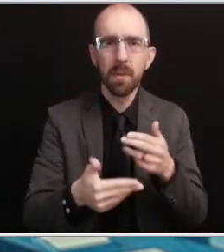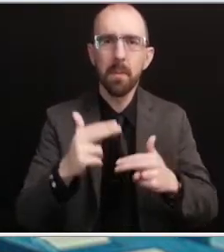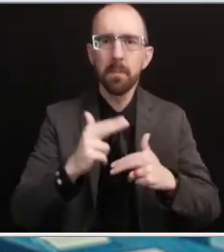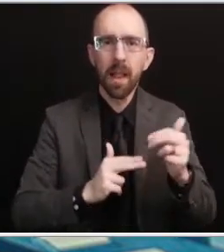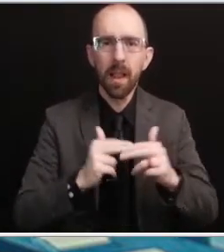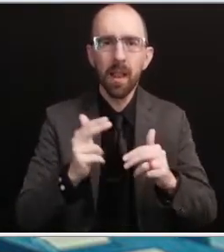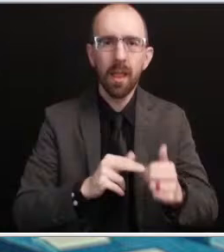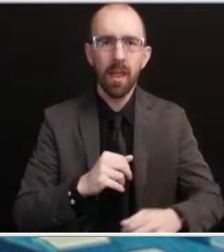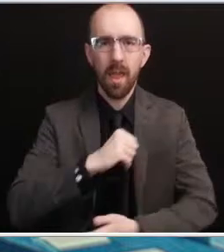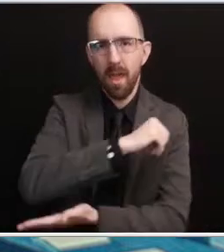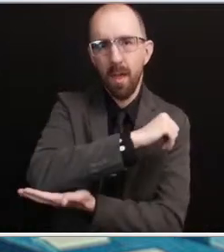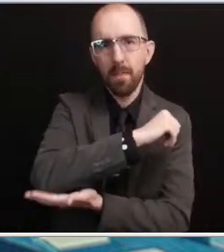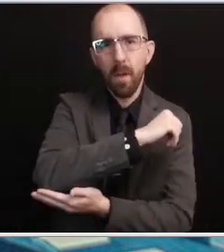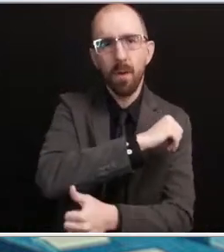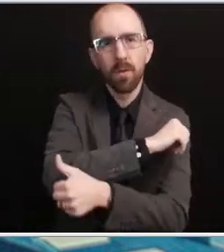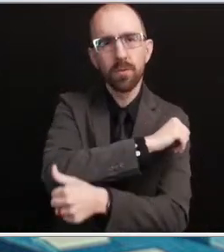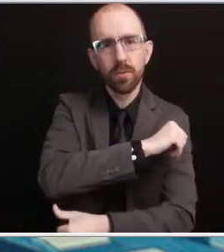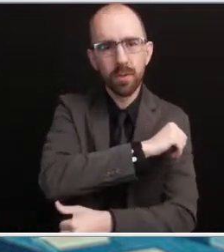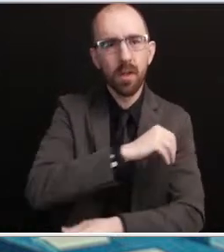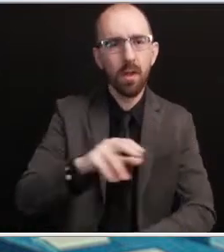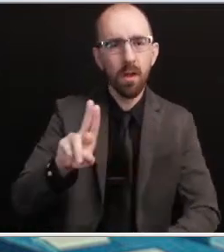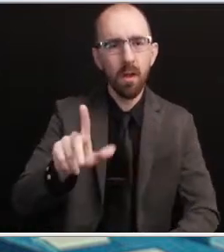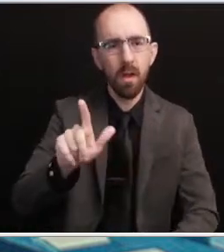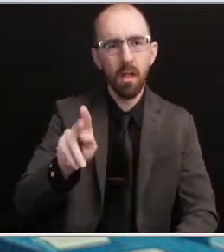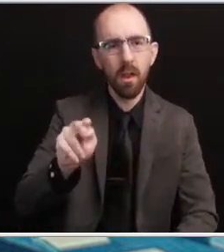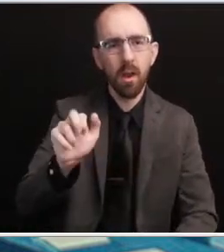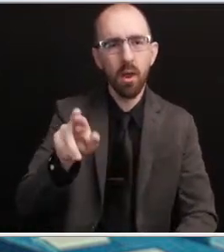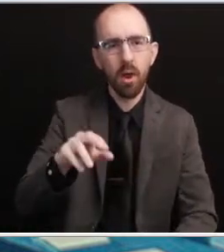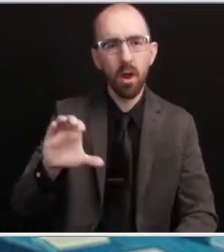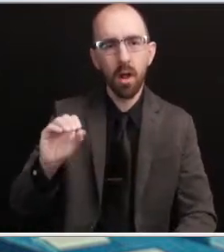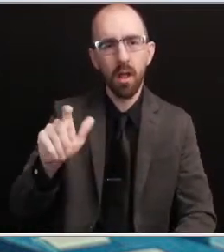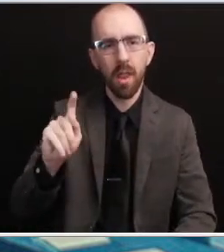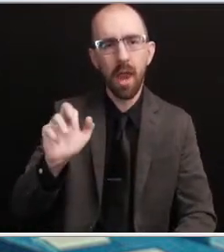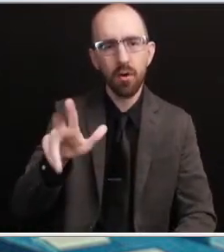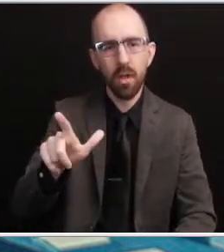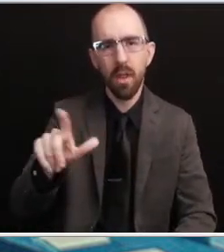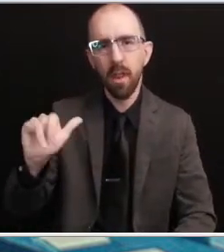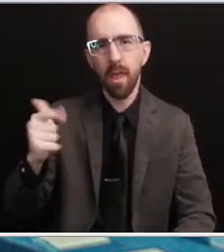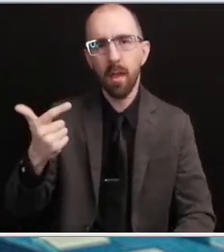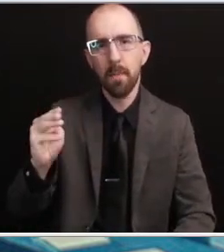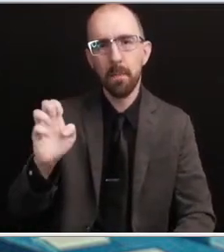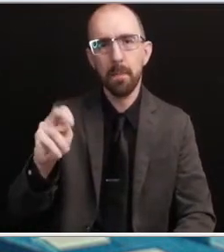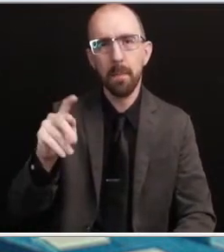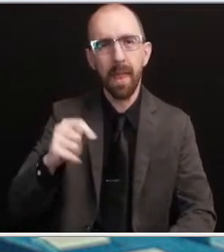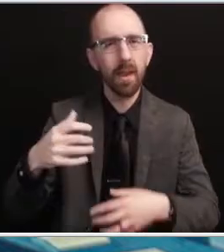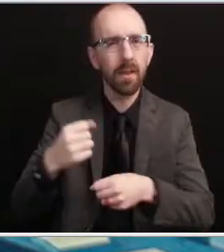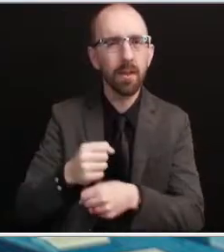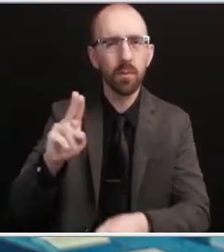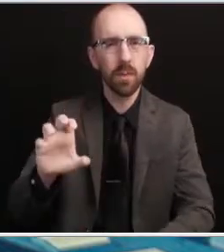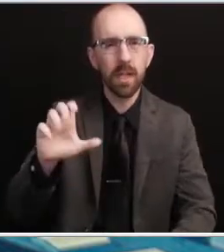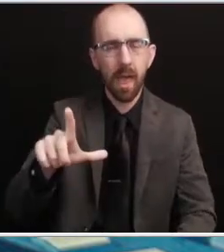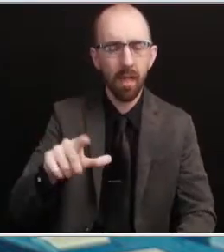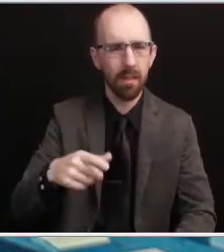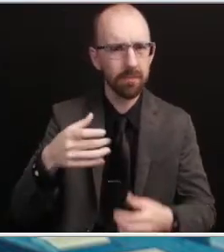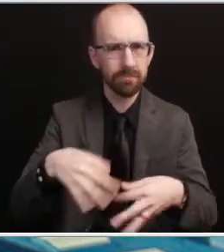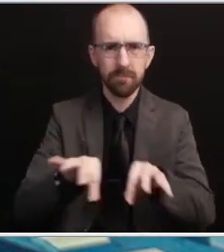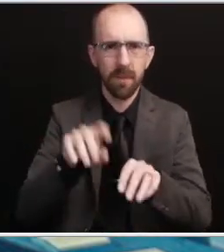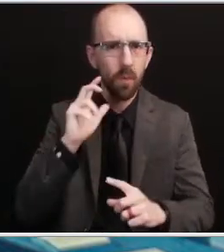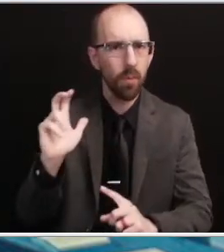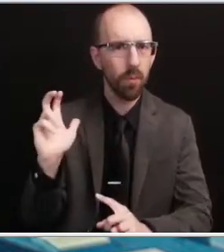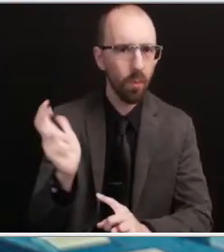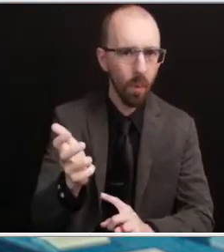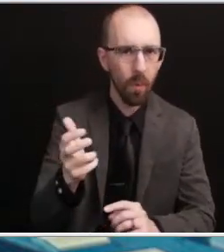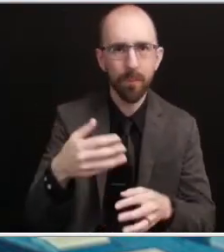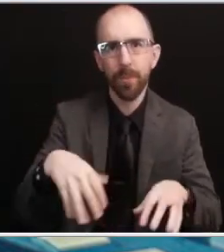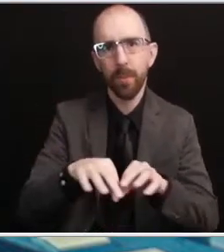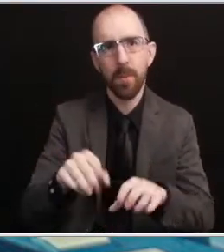elbow called the ulnar collateral ligament, or UCL. It's a key stabilizer for throwing anything, including a baseball in this